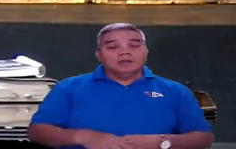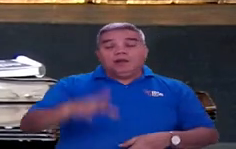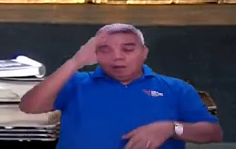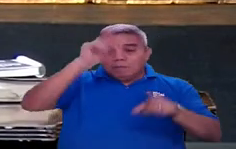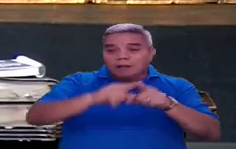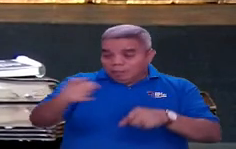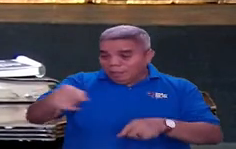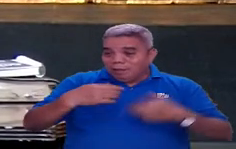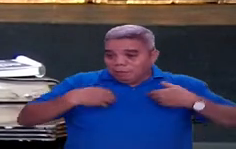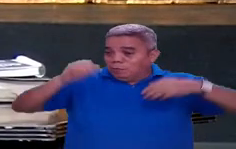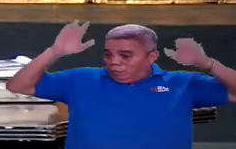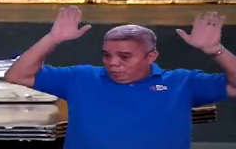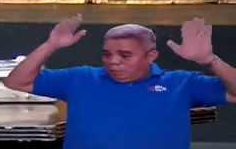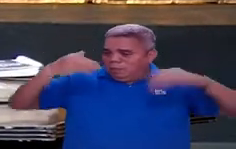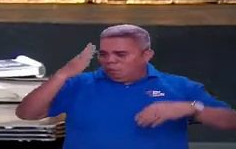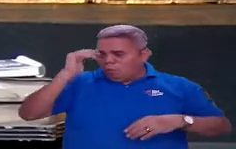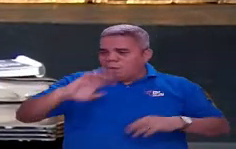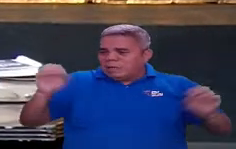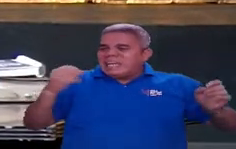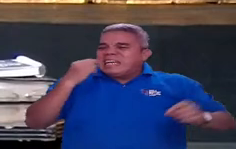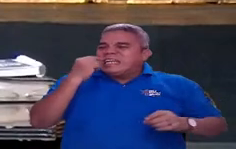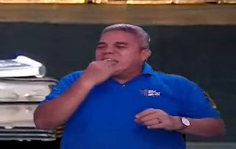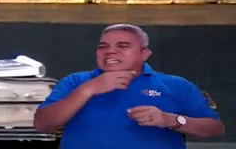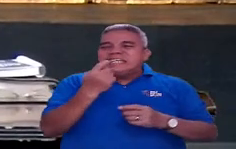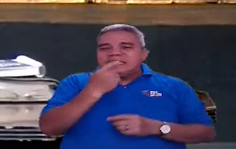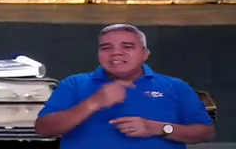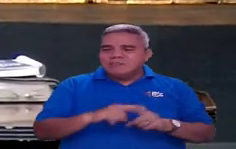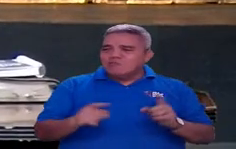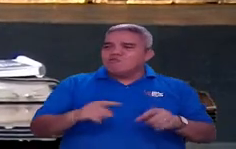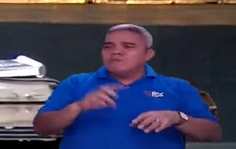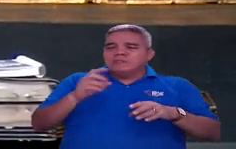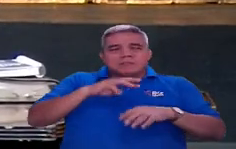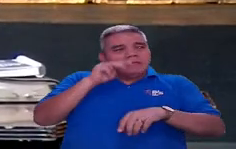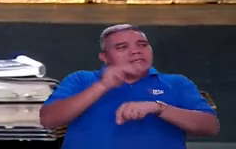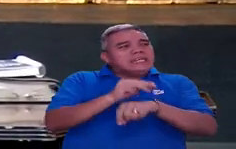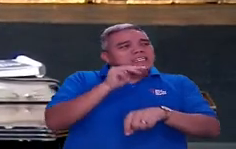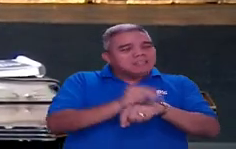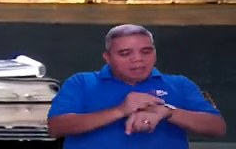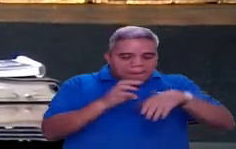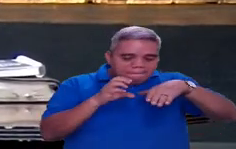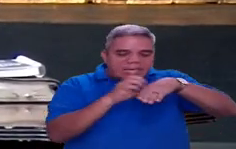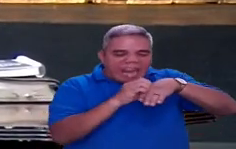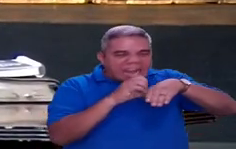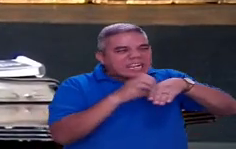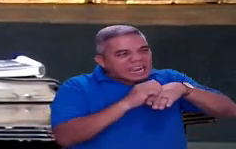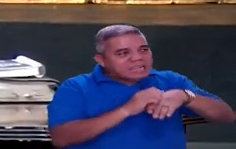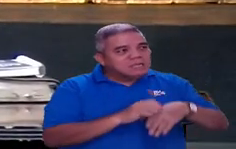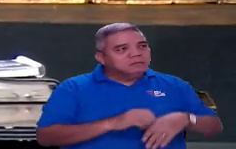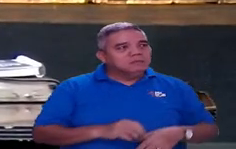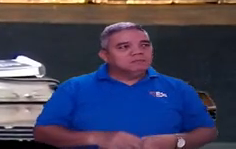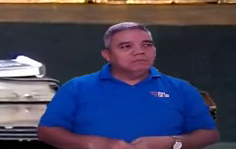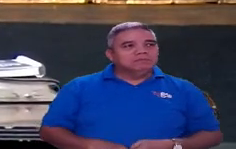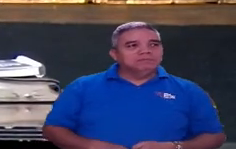Brad, surrender ka sa Ginoo, wala man kay ngipon. On siya man na ining ministry pinaakay.